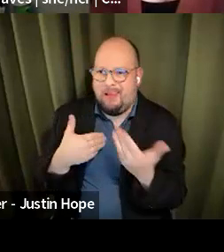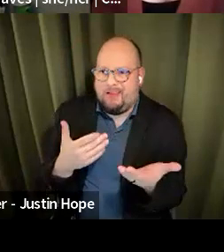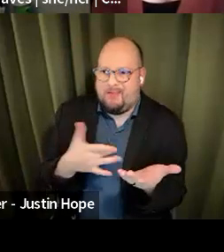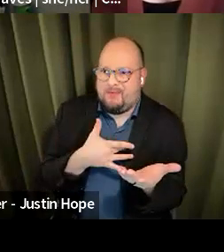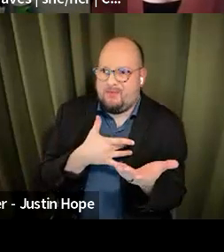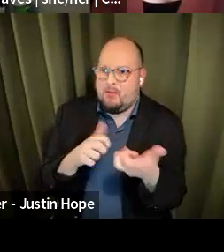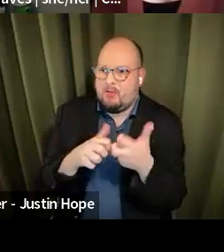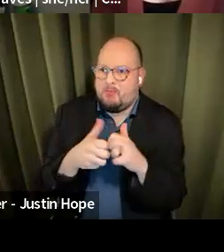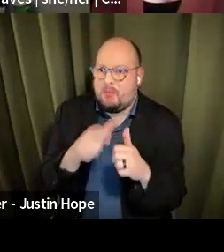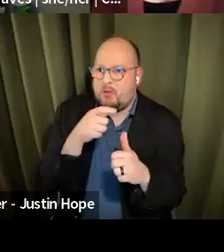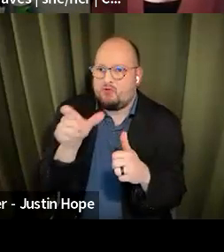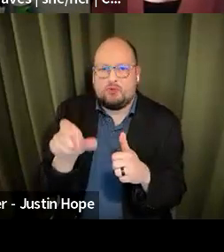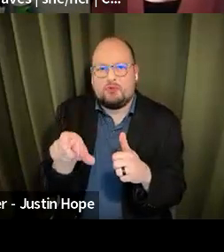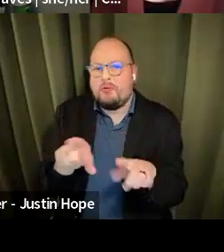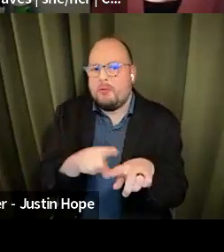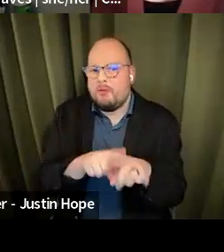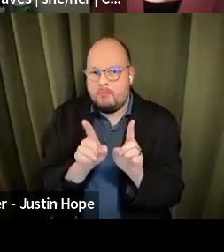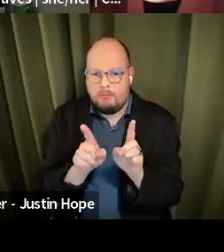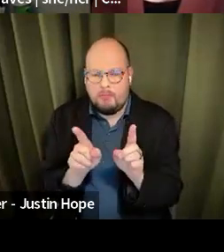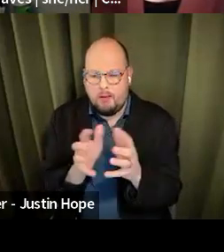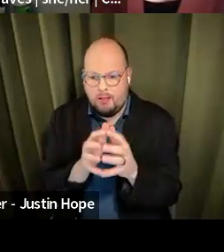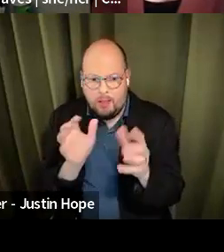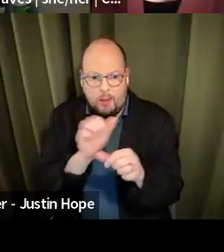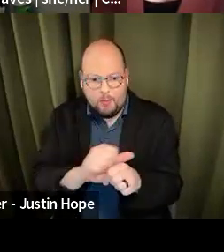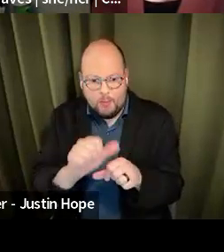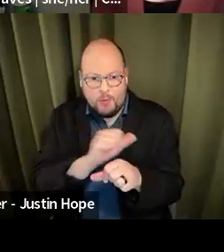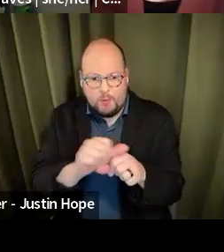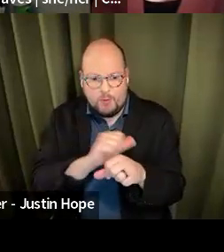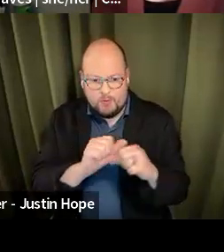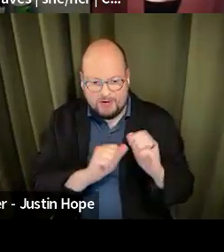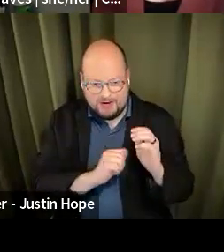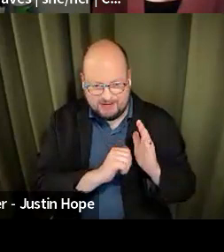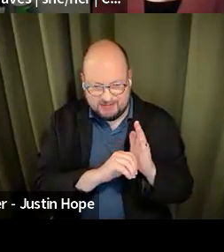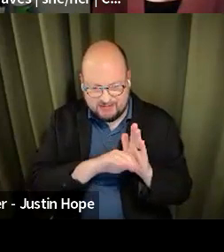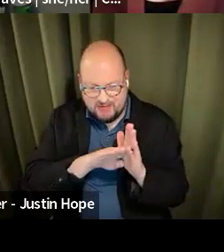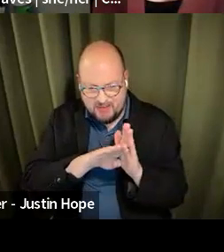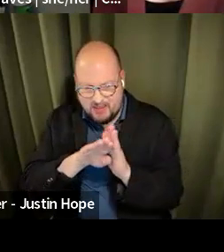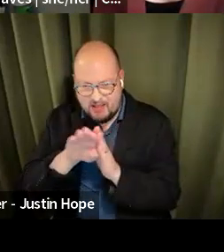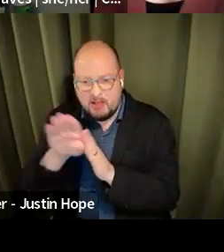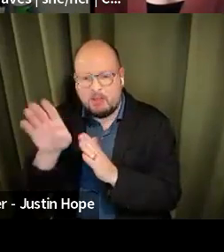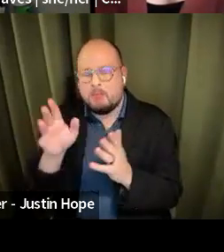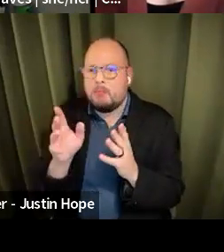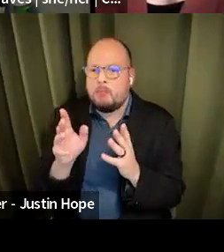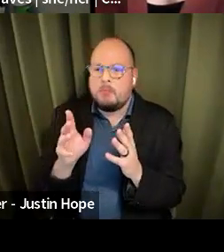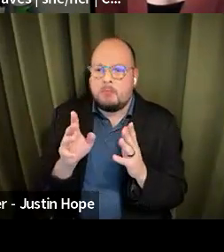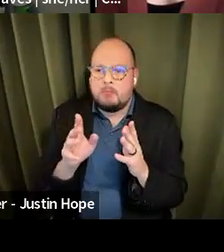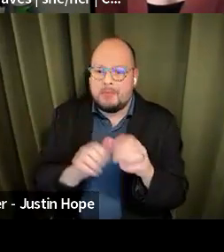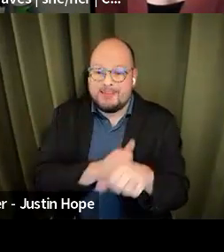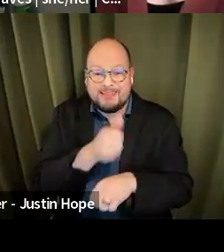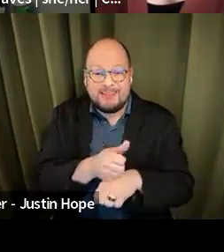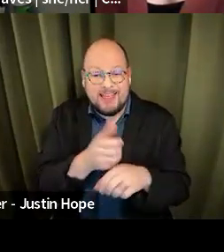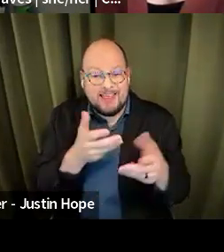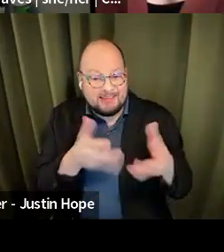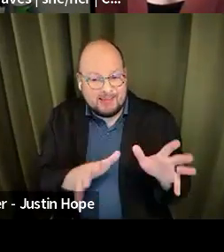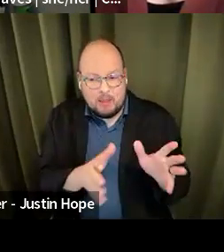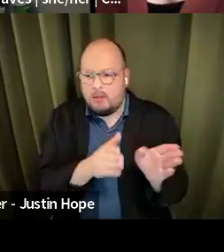fair amount of work to actually pull it all together, but it should help guide you. But does anyone have any negative